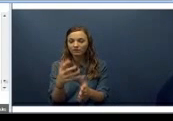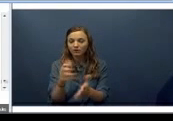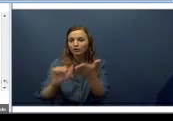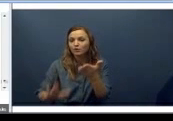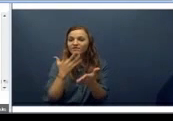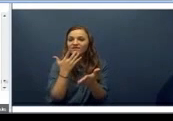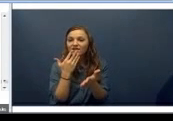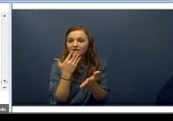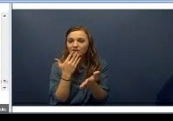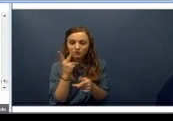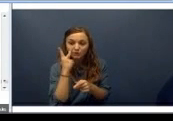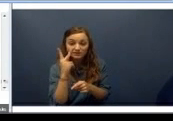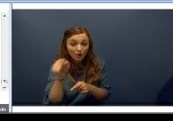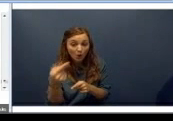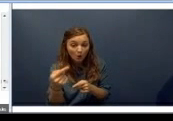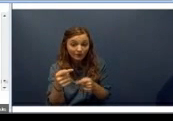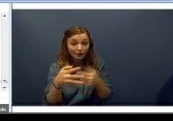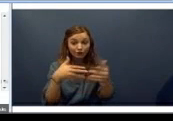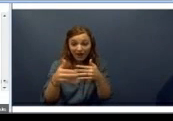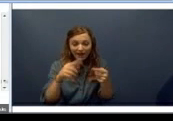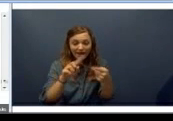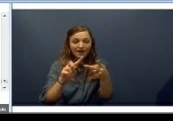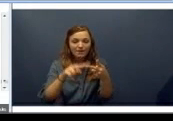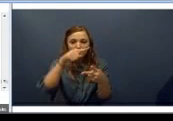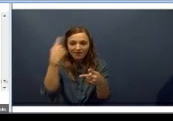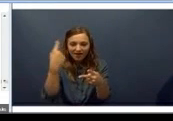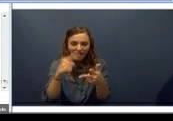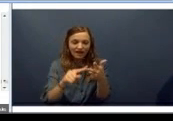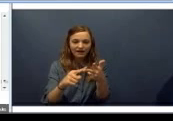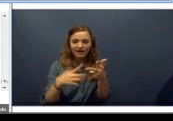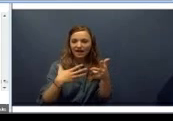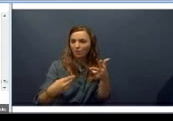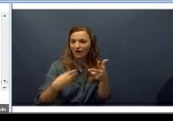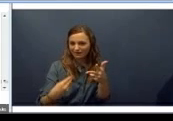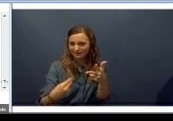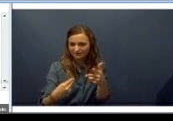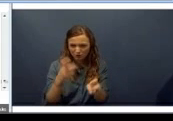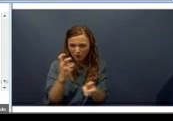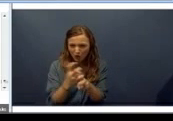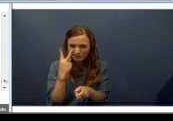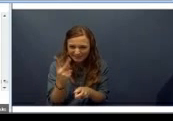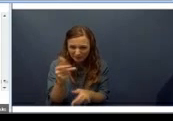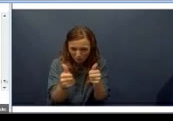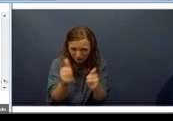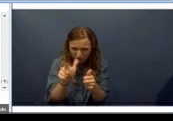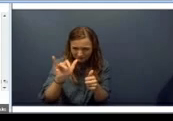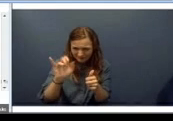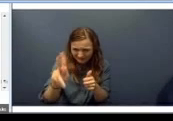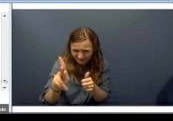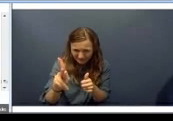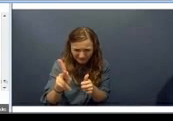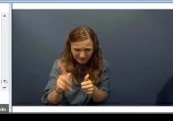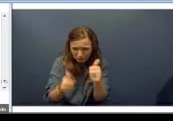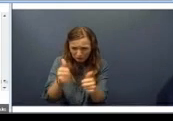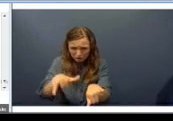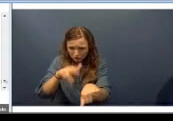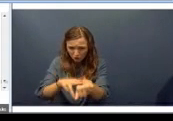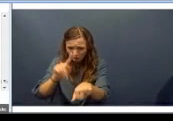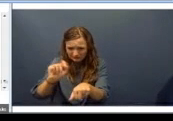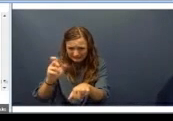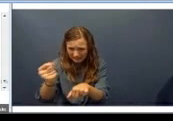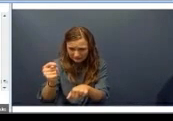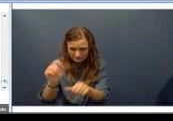and I've taken out the color, so all you see is gray, black, and white. And it's fairly impossible to tell what's a link and what's not in